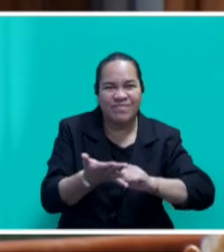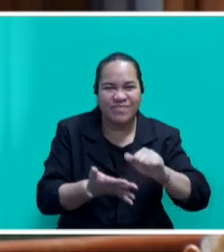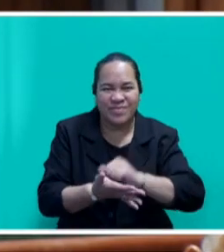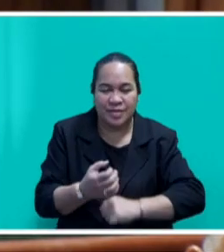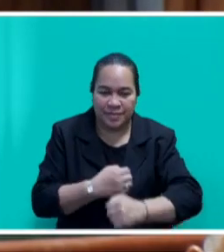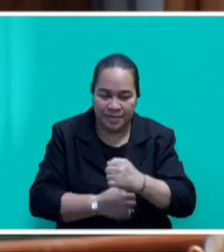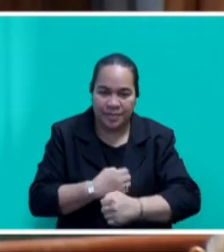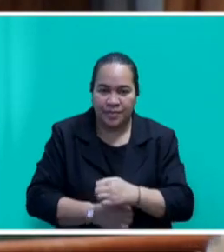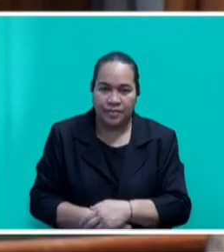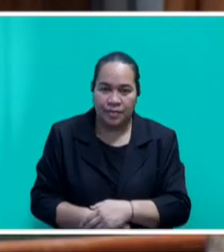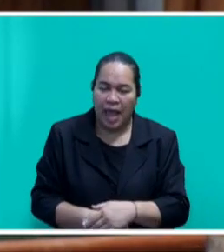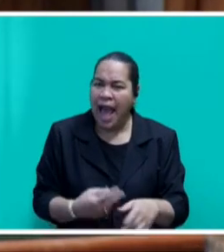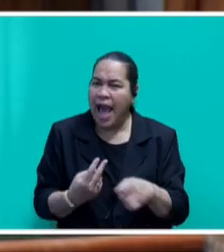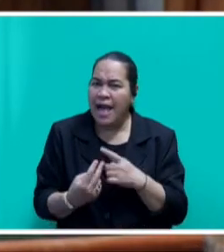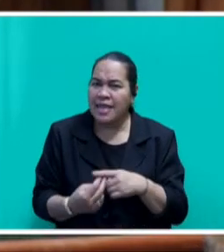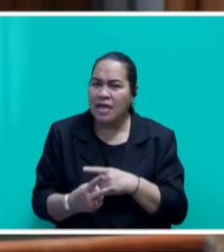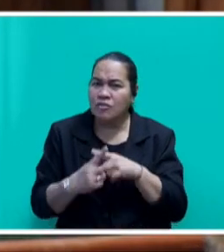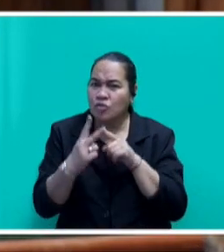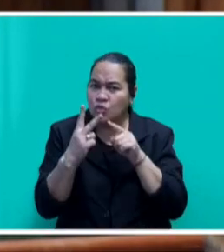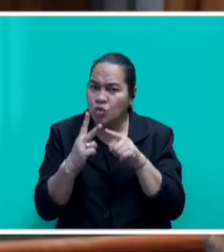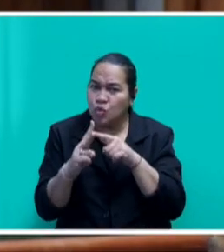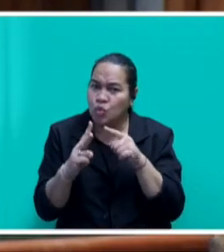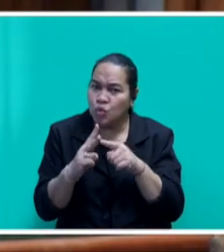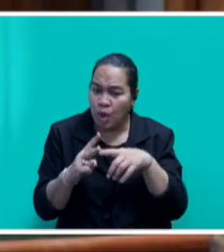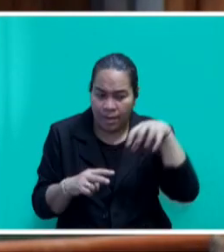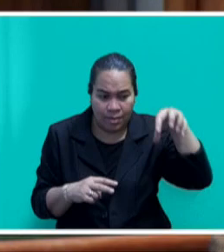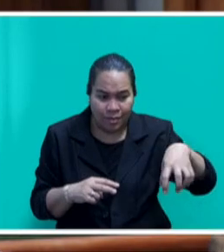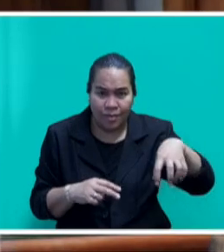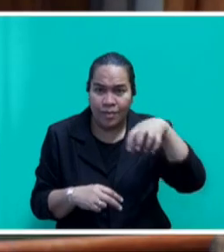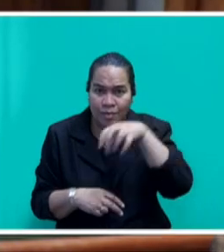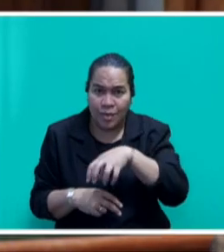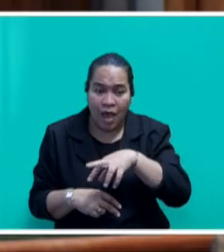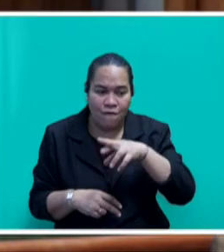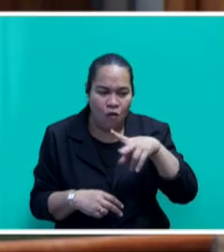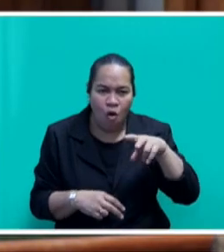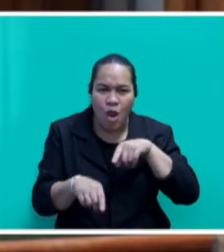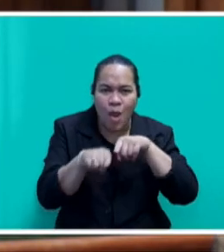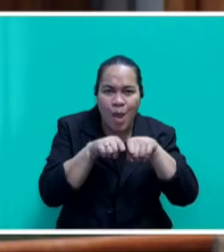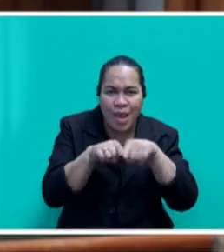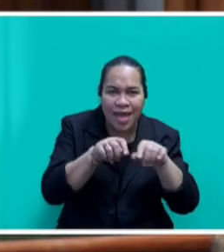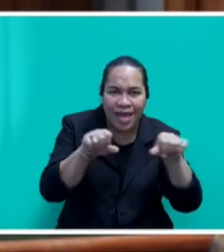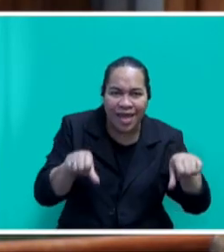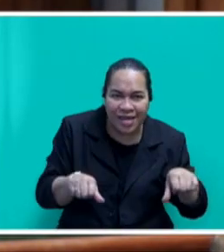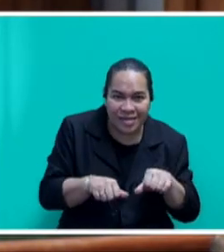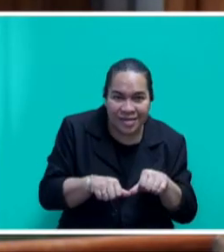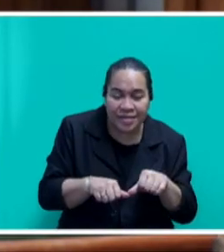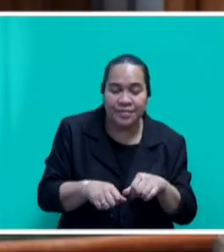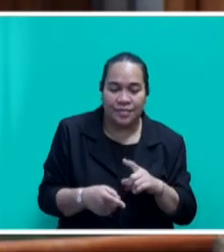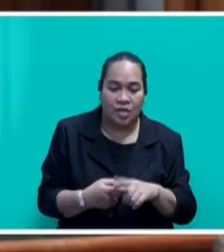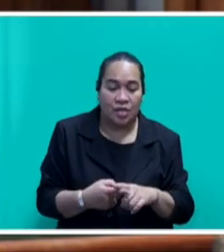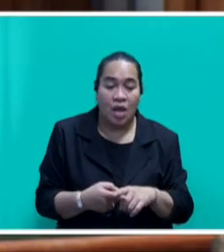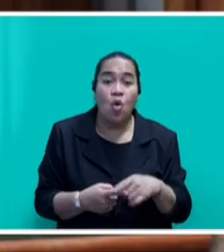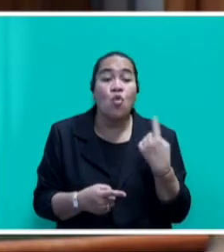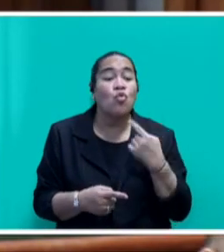Tutu and Nabuso are two of our training institutions where young farmers